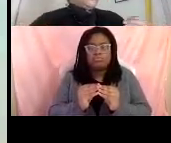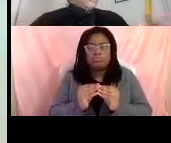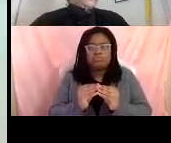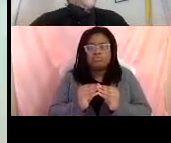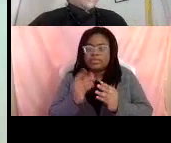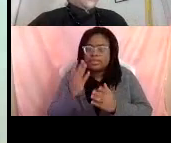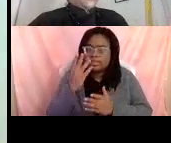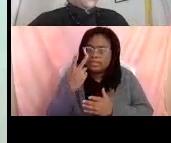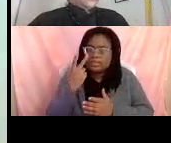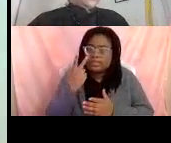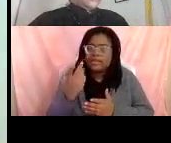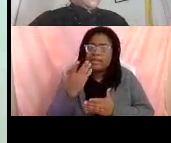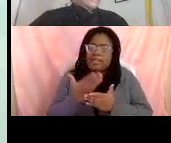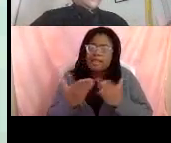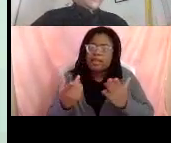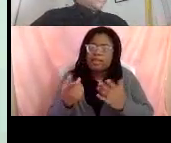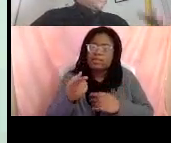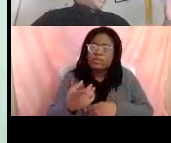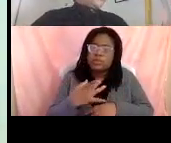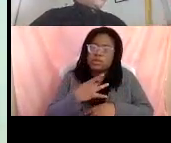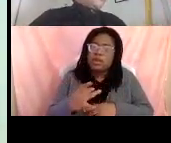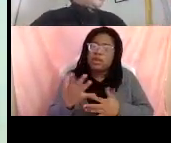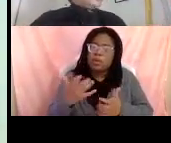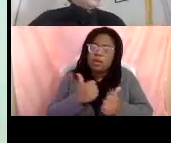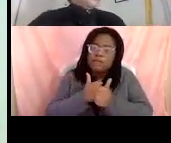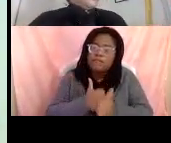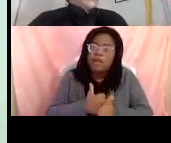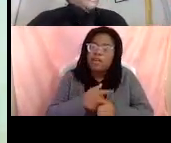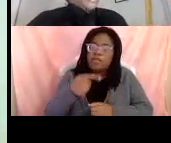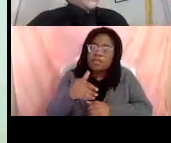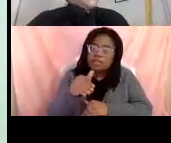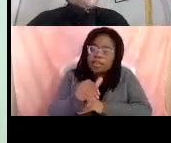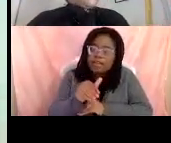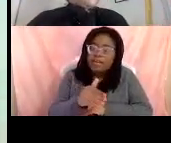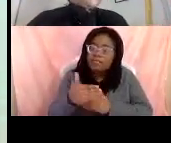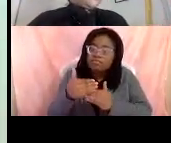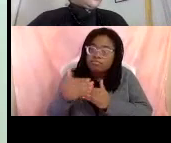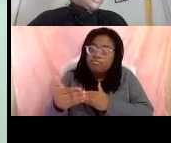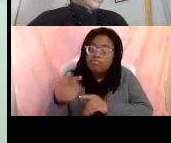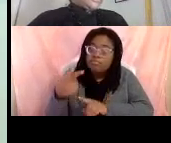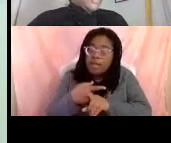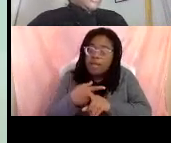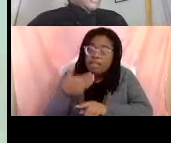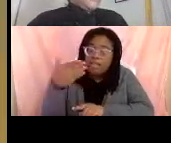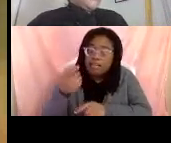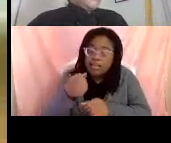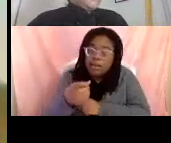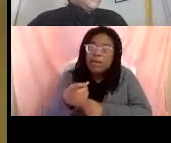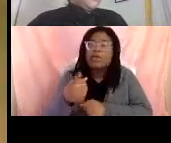here, that you want to follow this evening, tomorrow, next month, next year, and return to those links